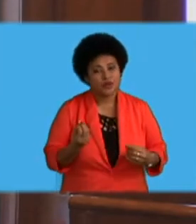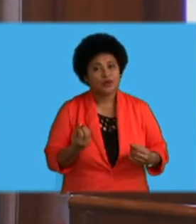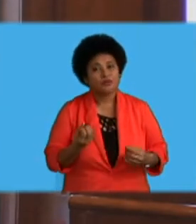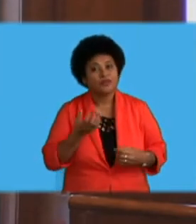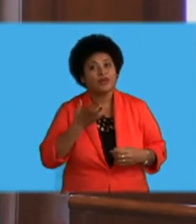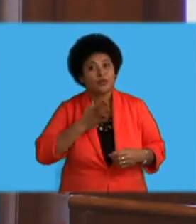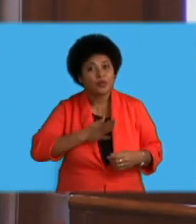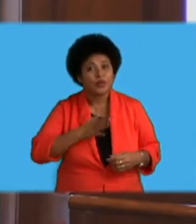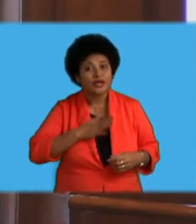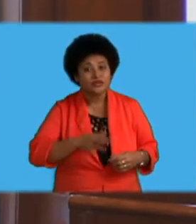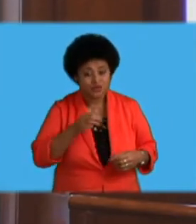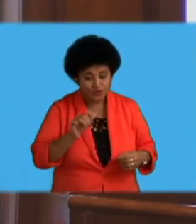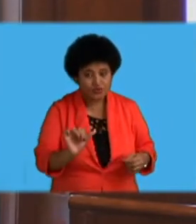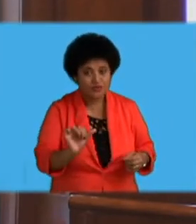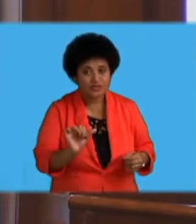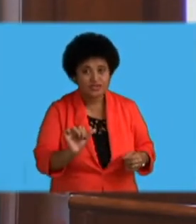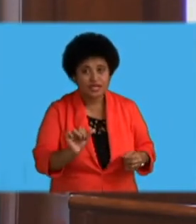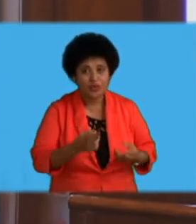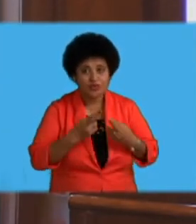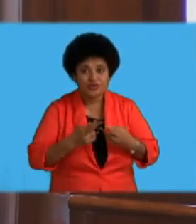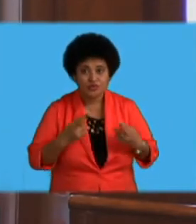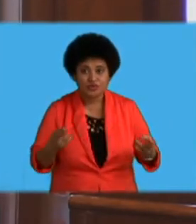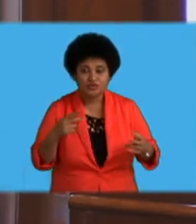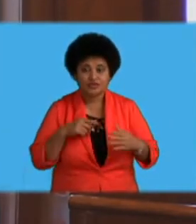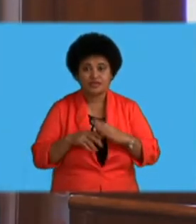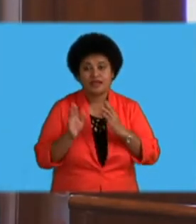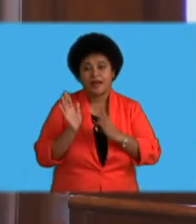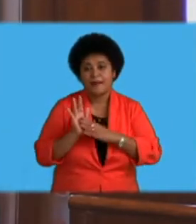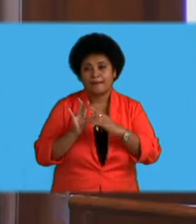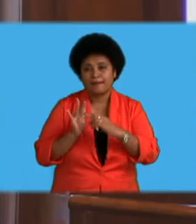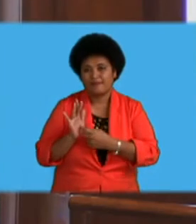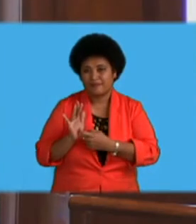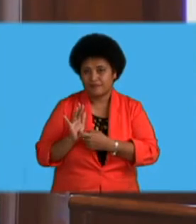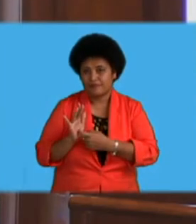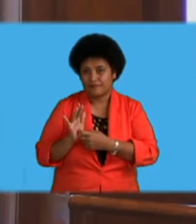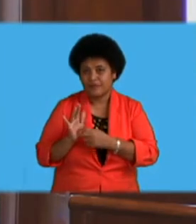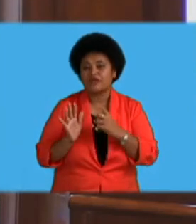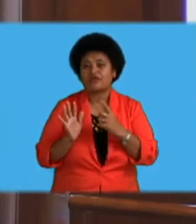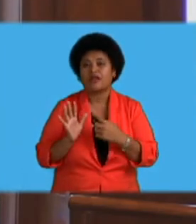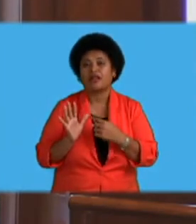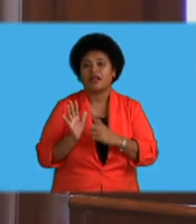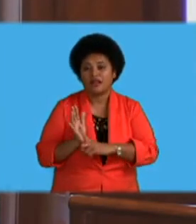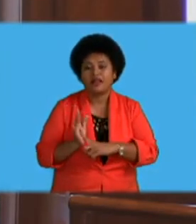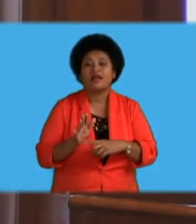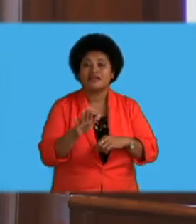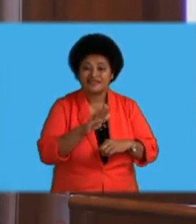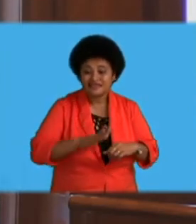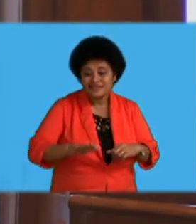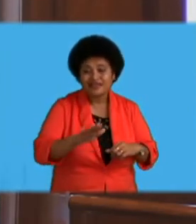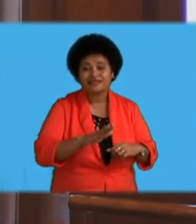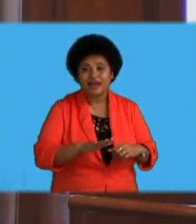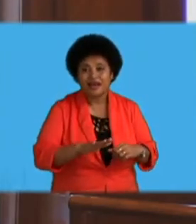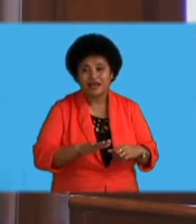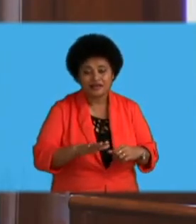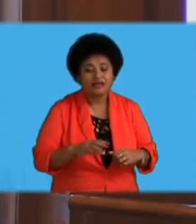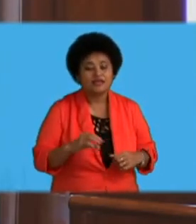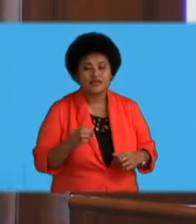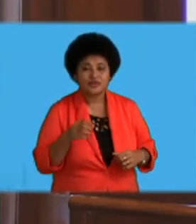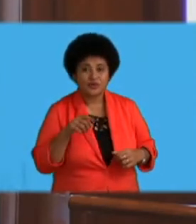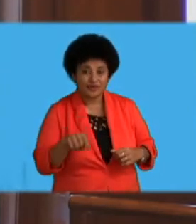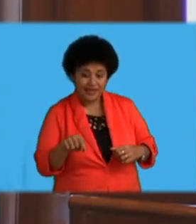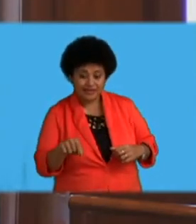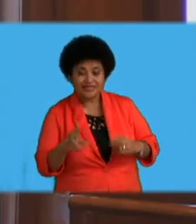utilizing our nation's resources, in particular our mineral sector and its huge economic potential, I am indeed with the knowledge that the Mineral